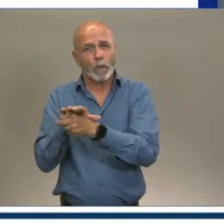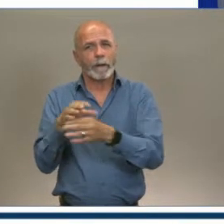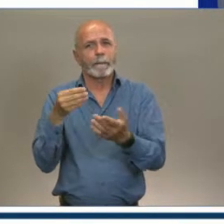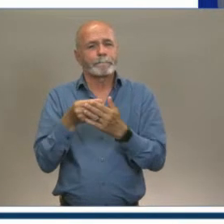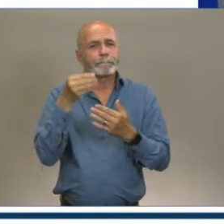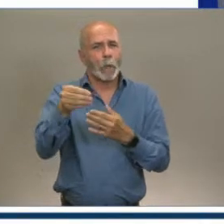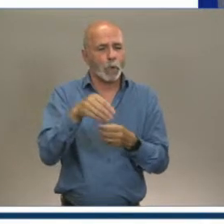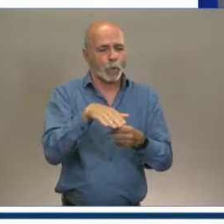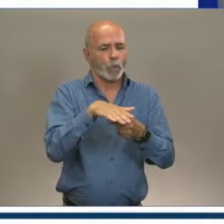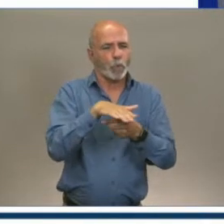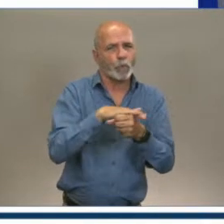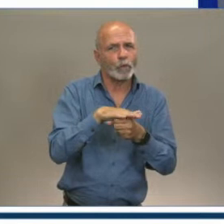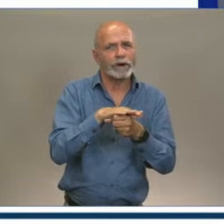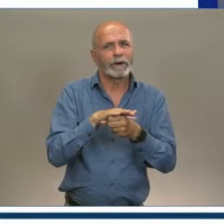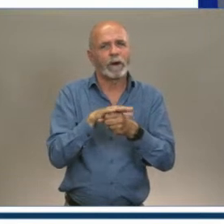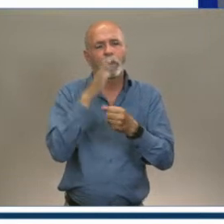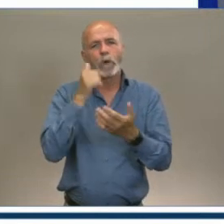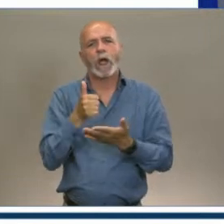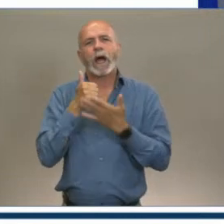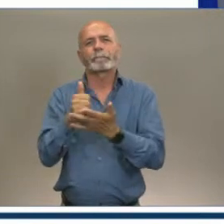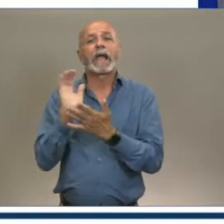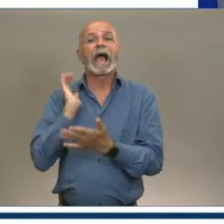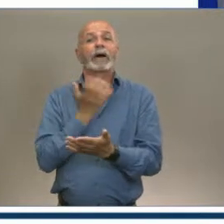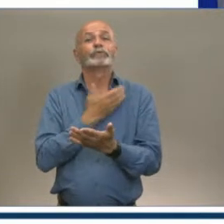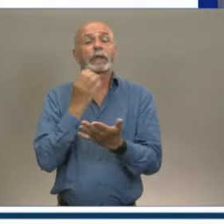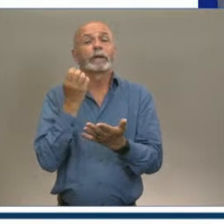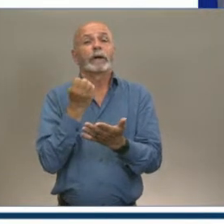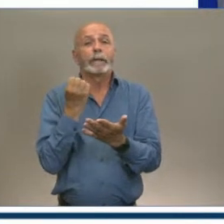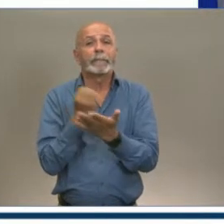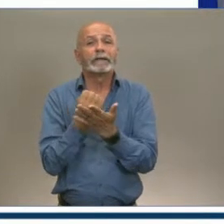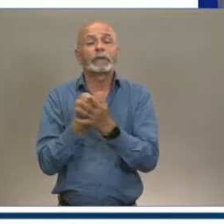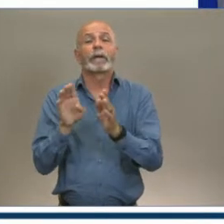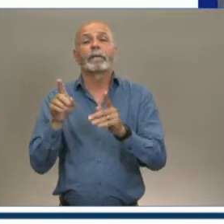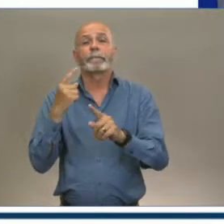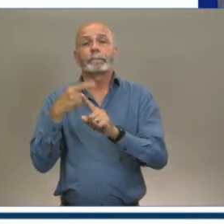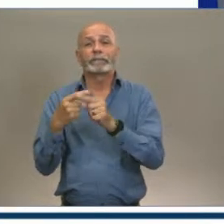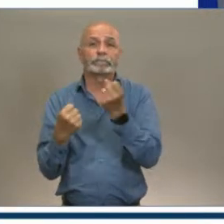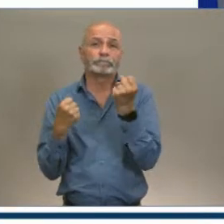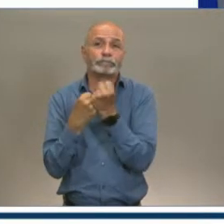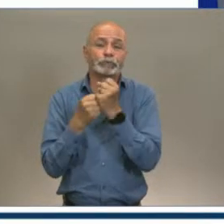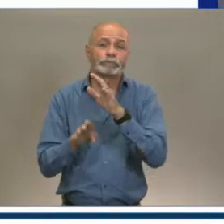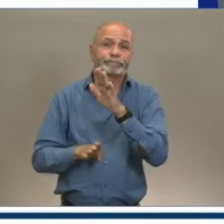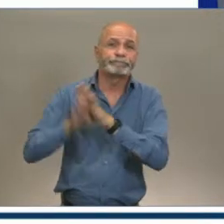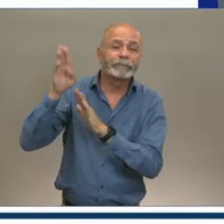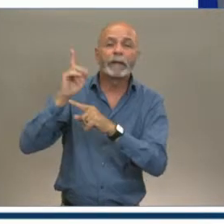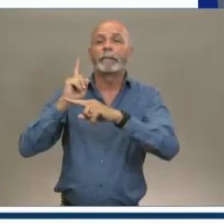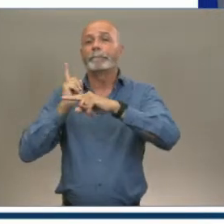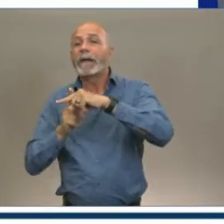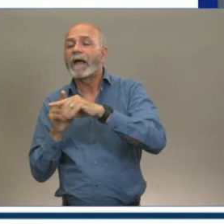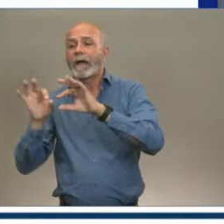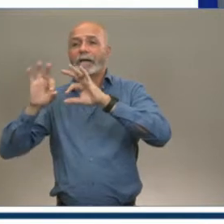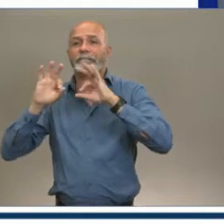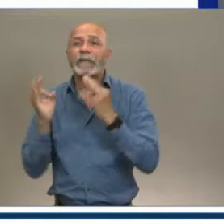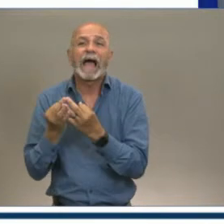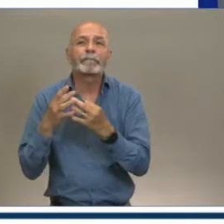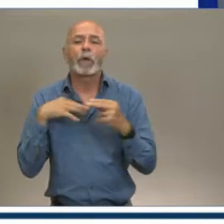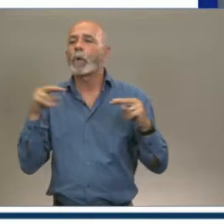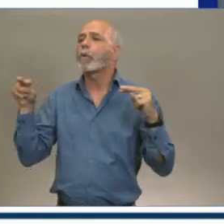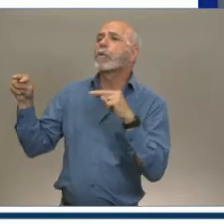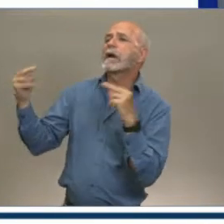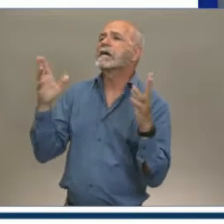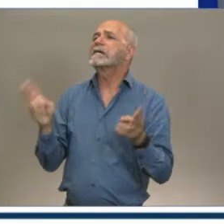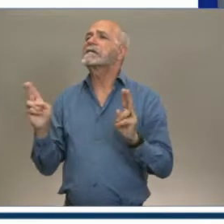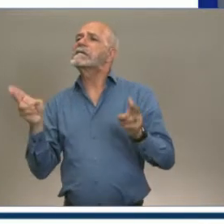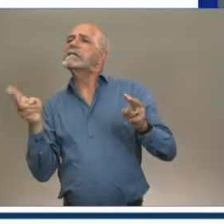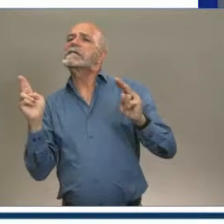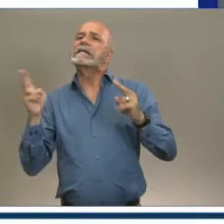local businesses can go a long way. It's also a big day for family and friends who have been apart for nearly 2 months. They can